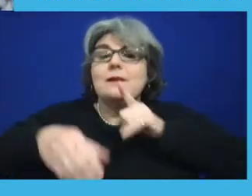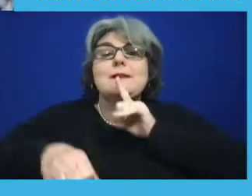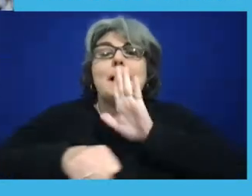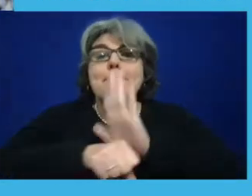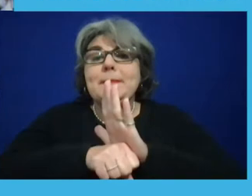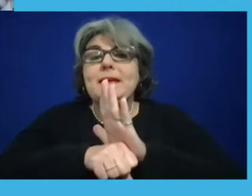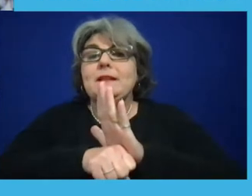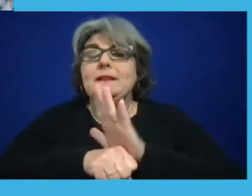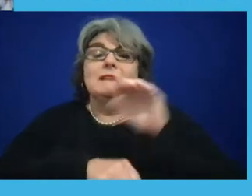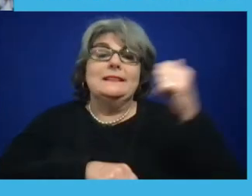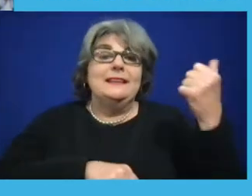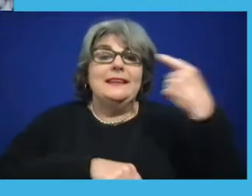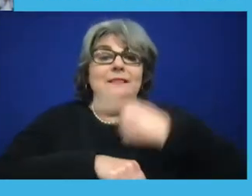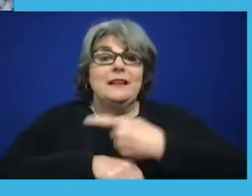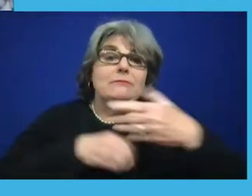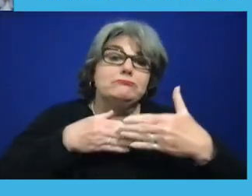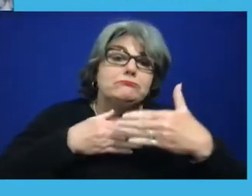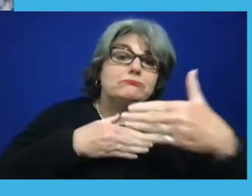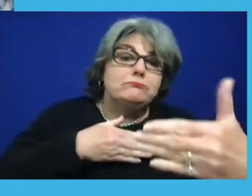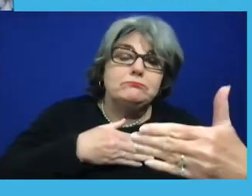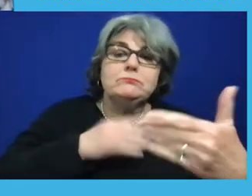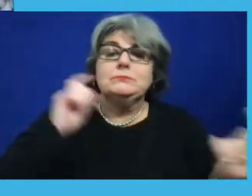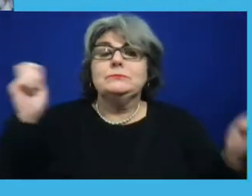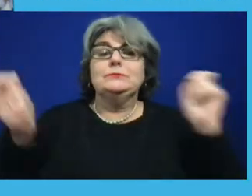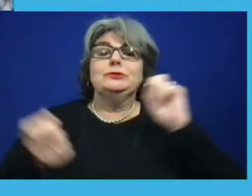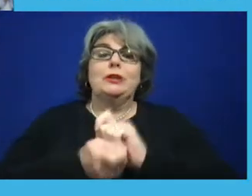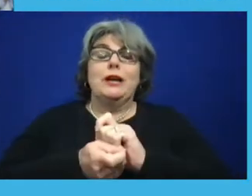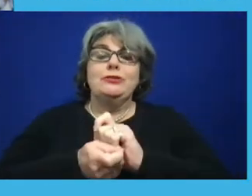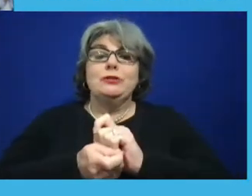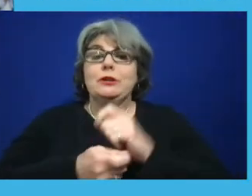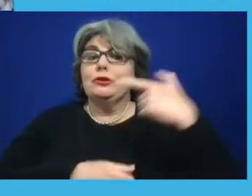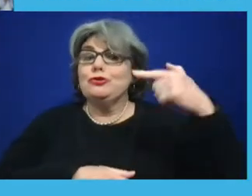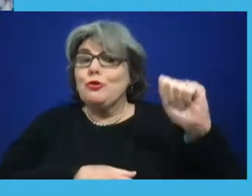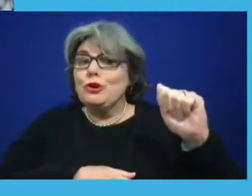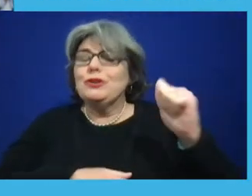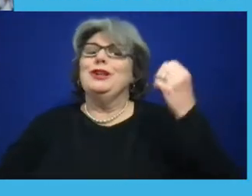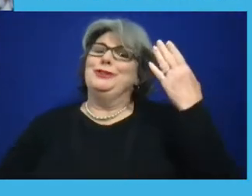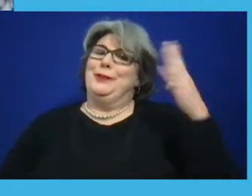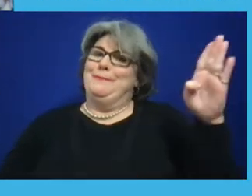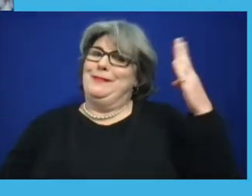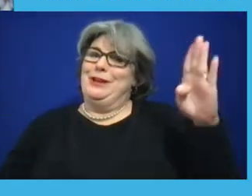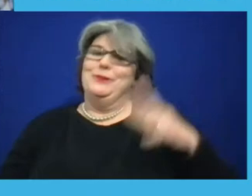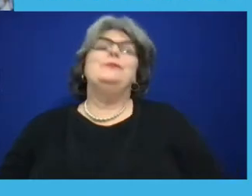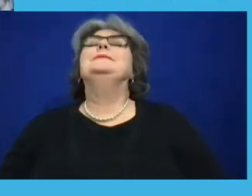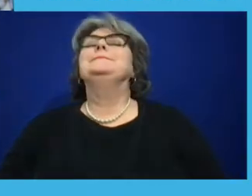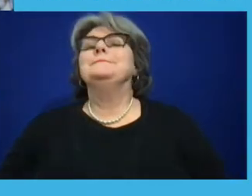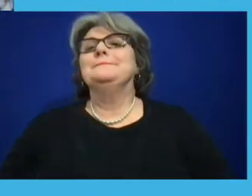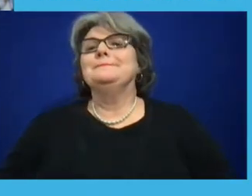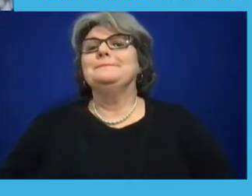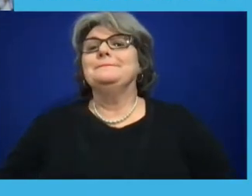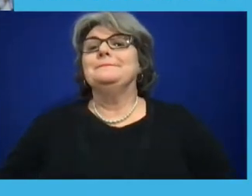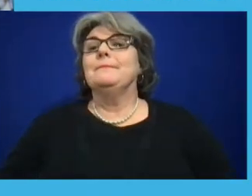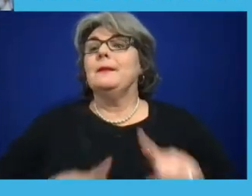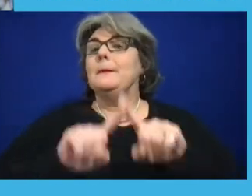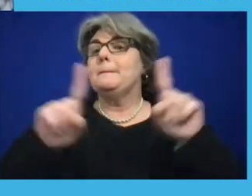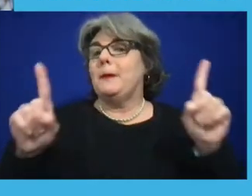help. I need everyone in this room to commit to spend the next 10 days turning